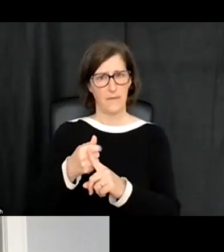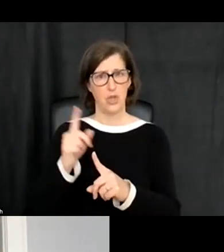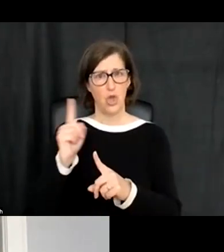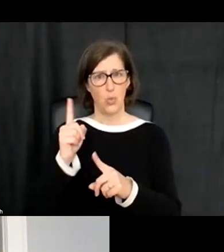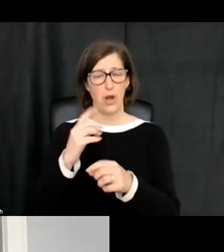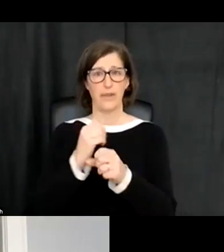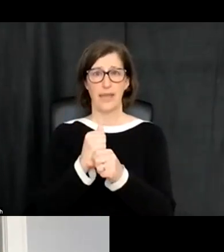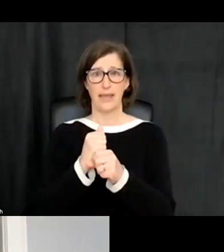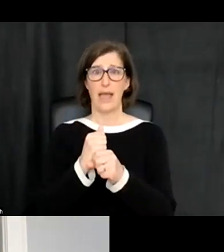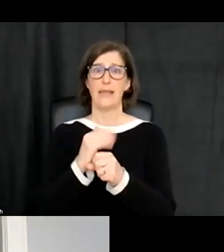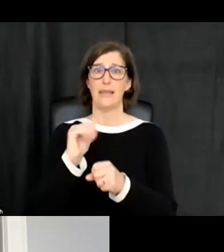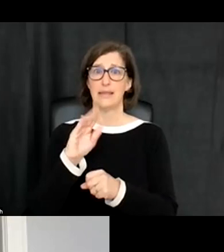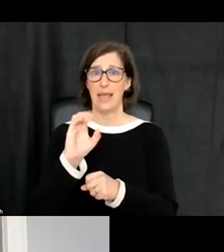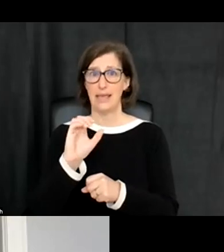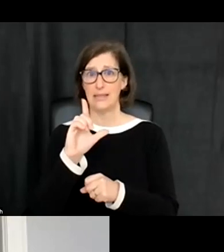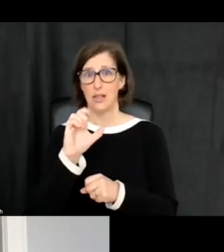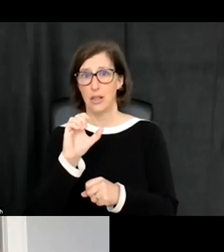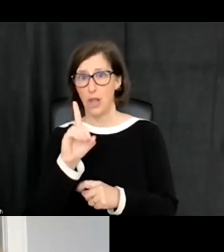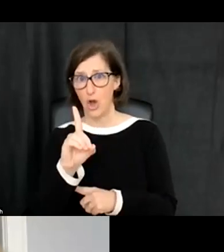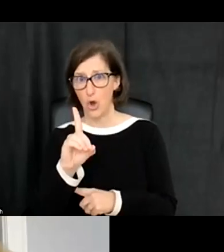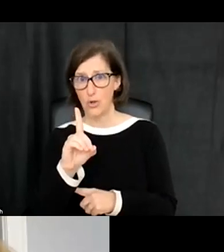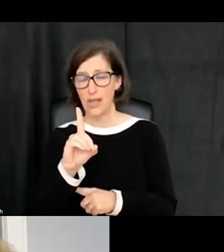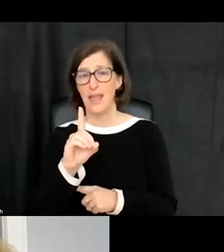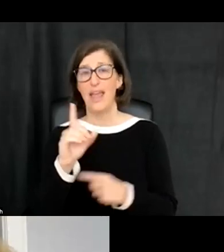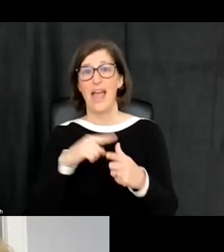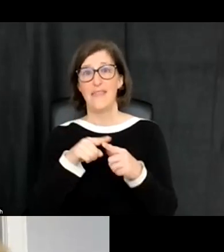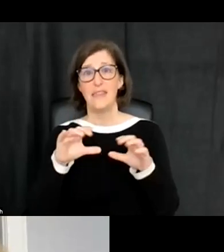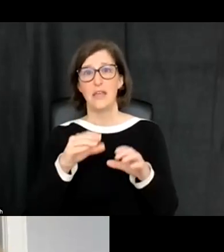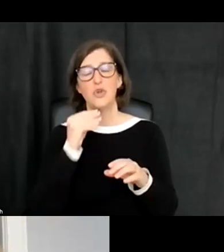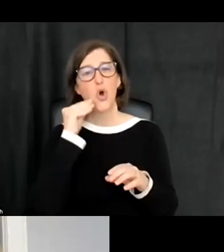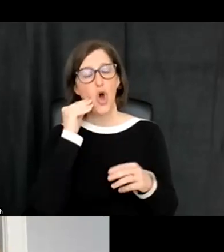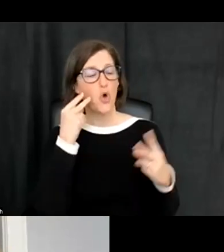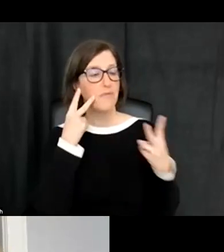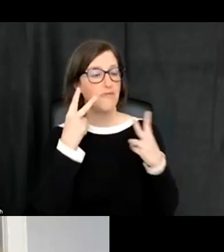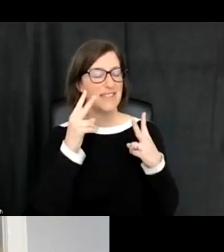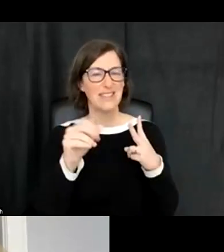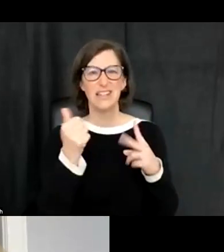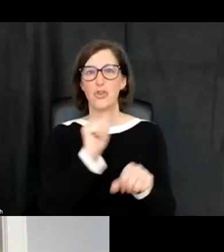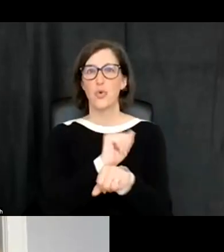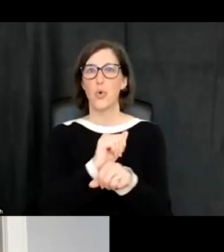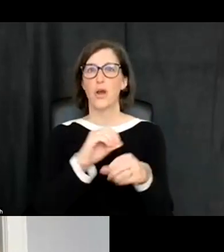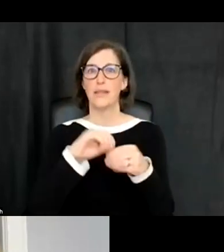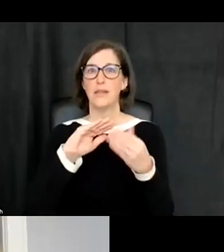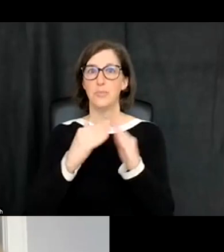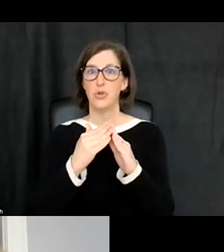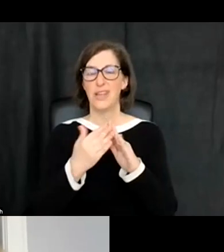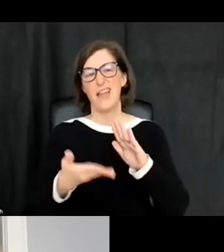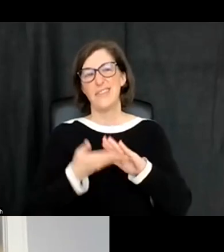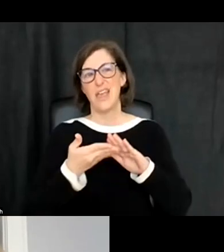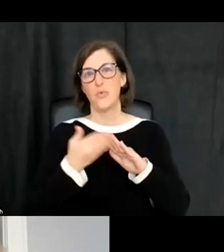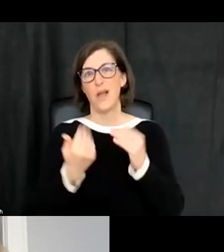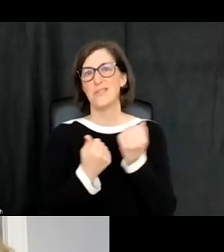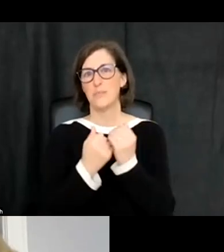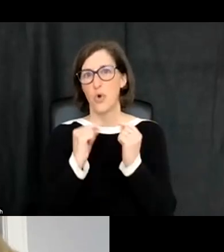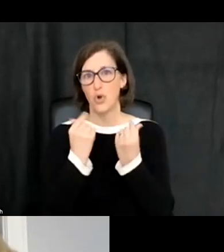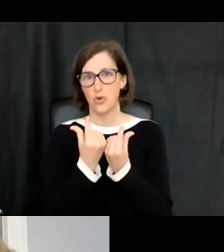their caseloads, and from there they do home visits, other work in the community, and conduct support groups. But so